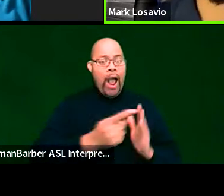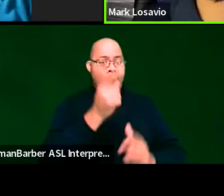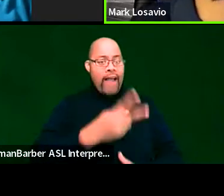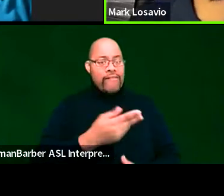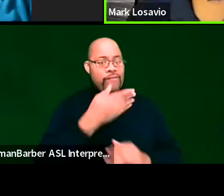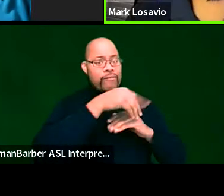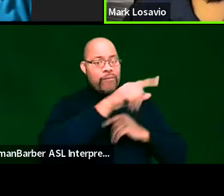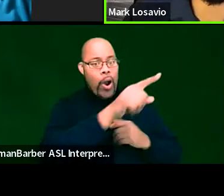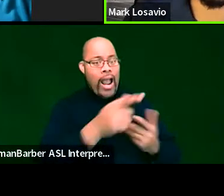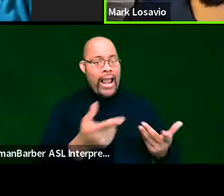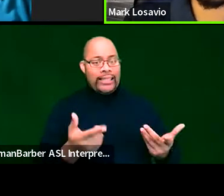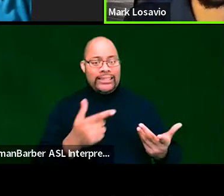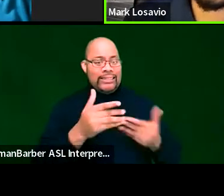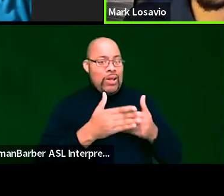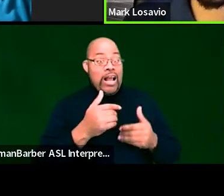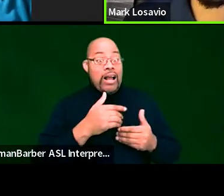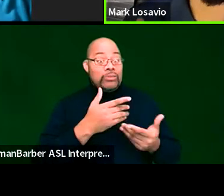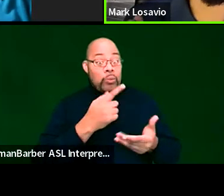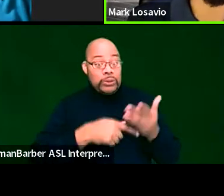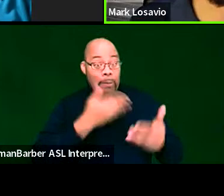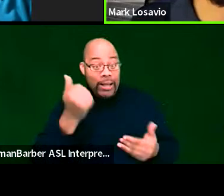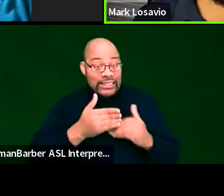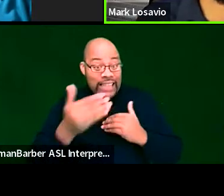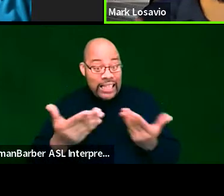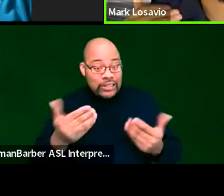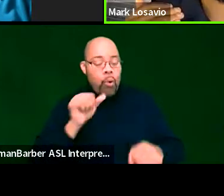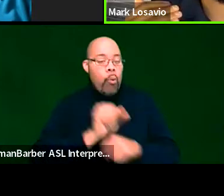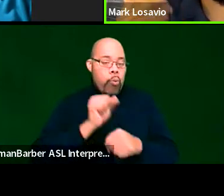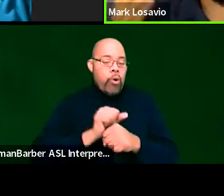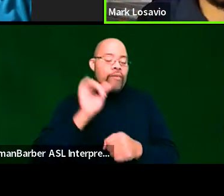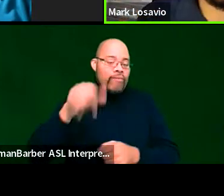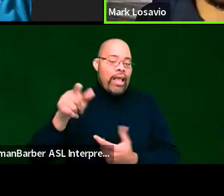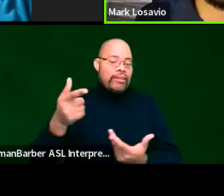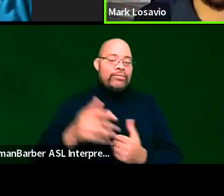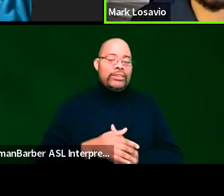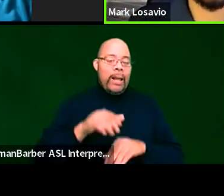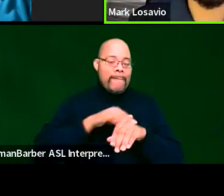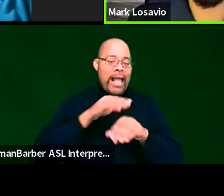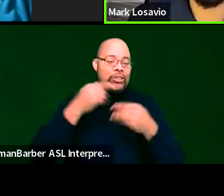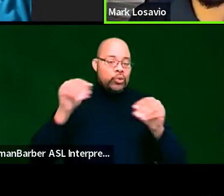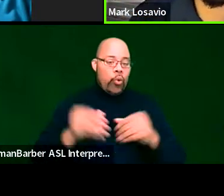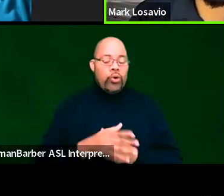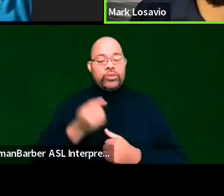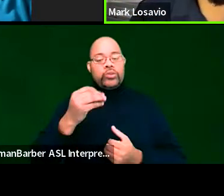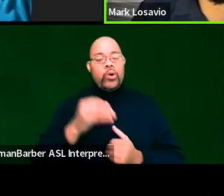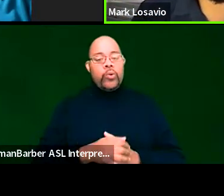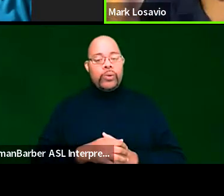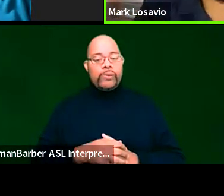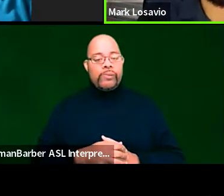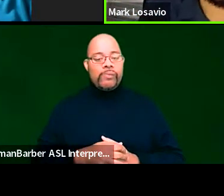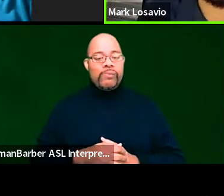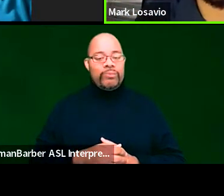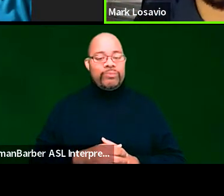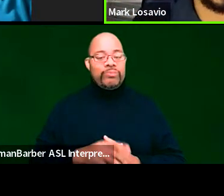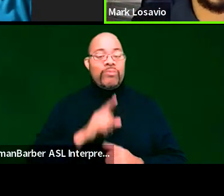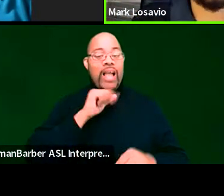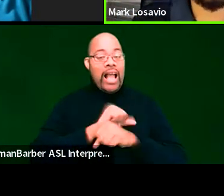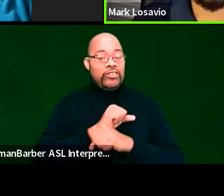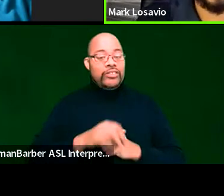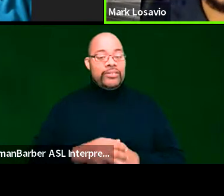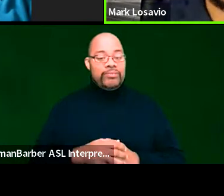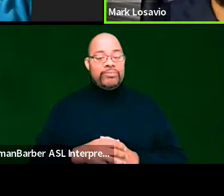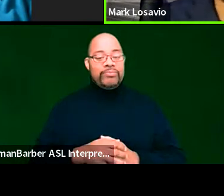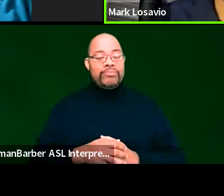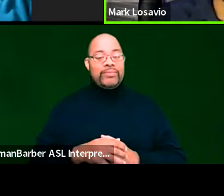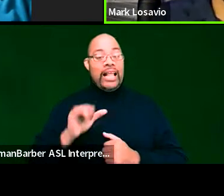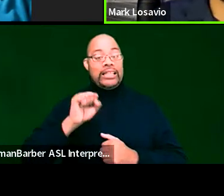away. Dang. So the next best thing was to work at this pet store. And so it's actually,